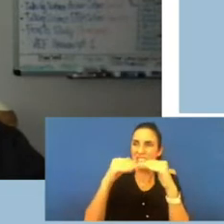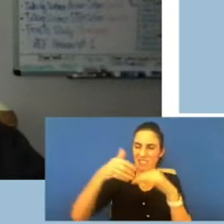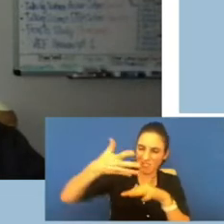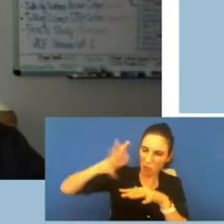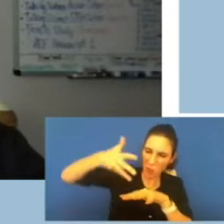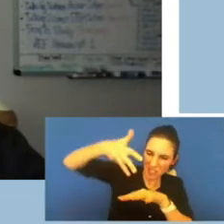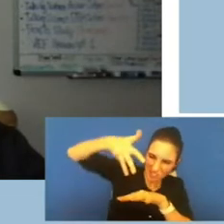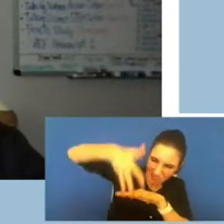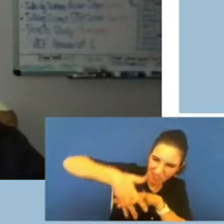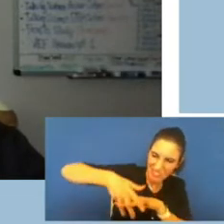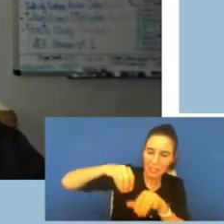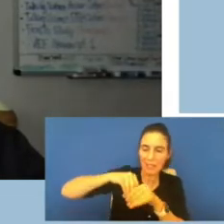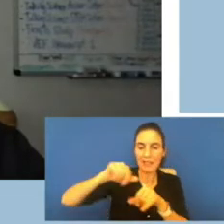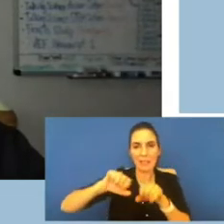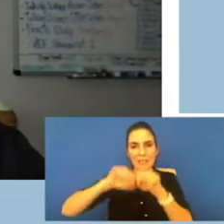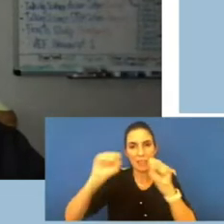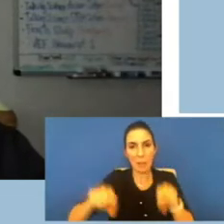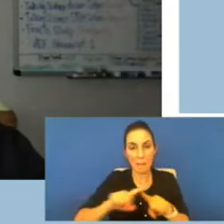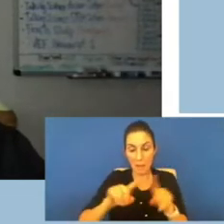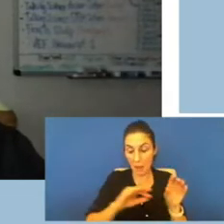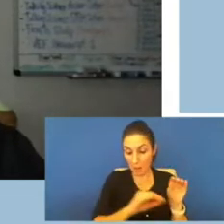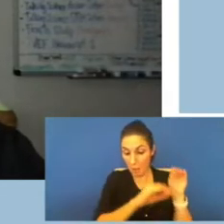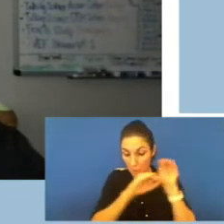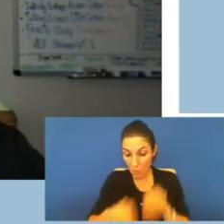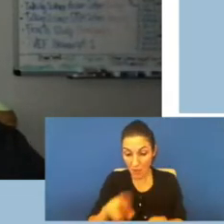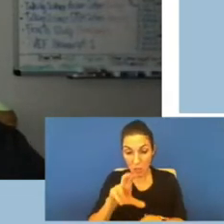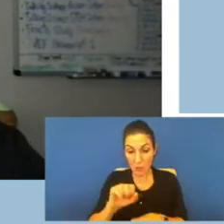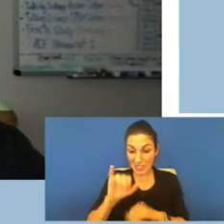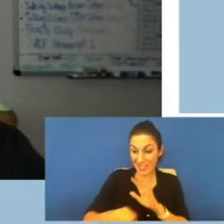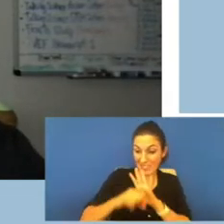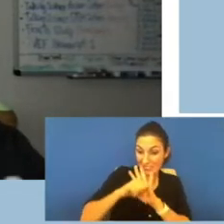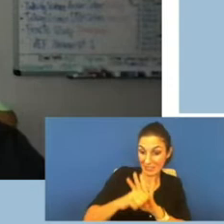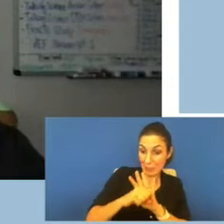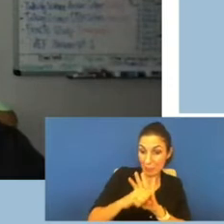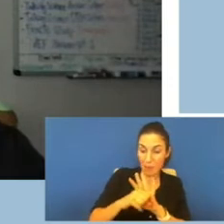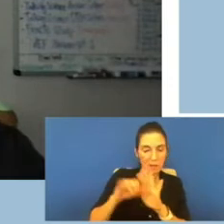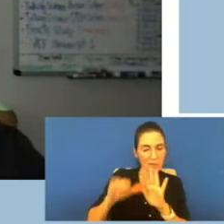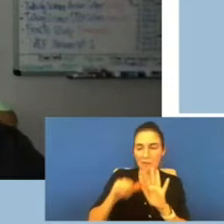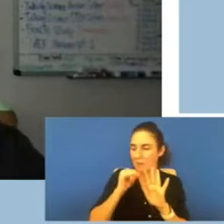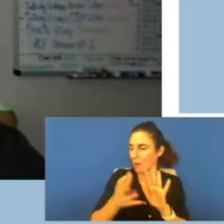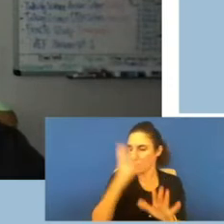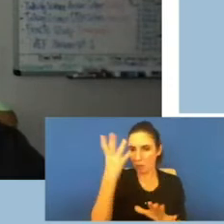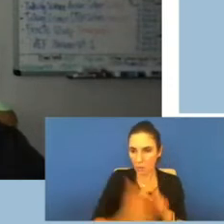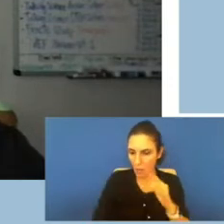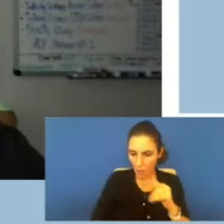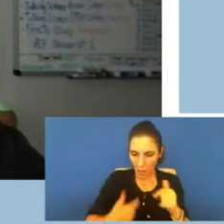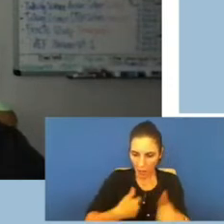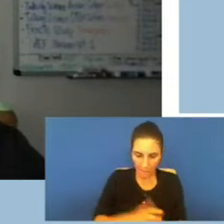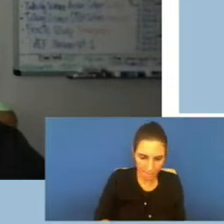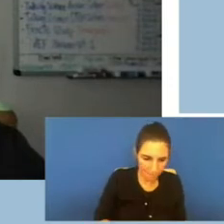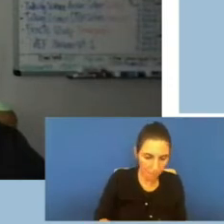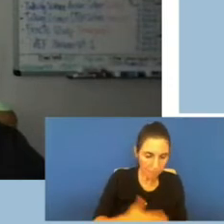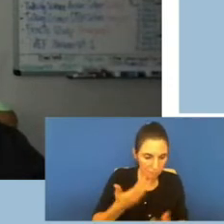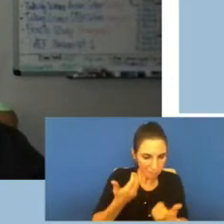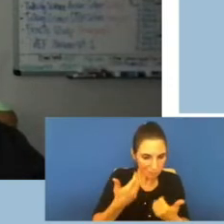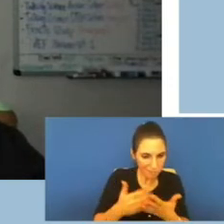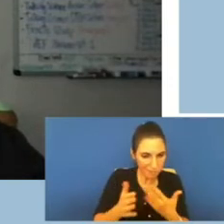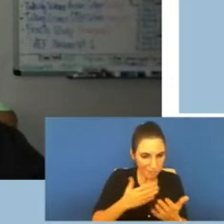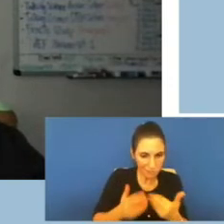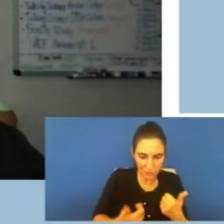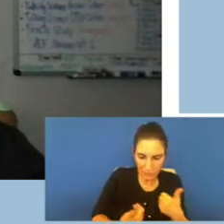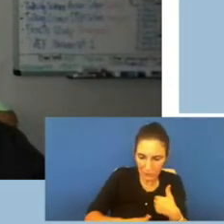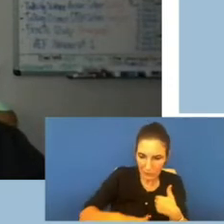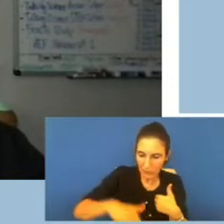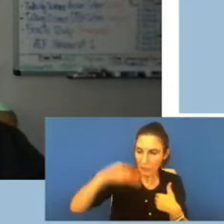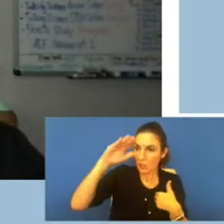But the symbol of what moving to the US meant to me didn't just go away, despite my growing efforts to counter social